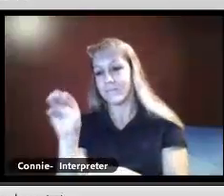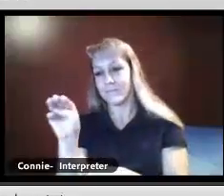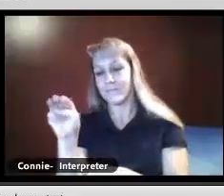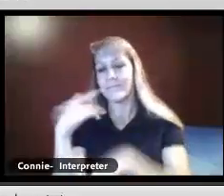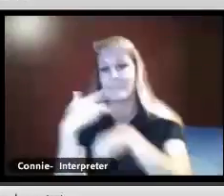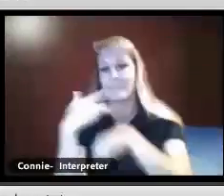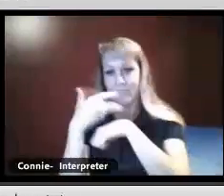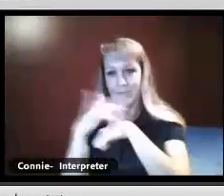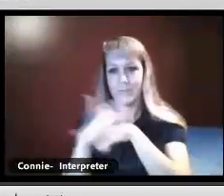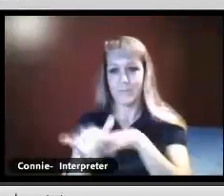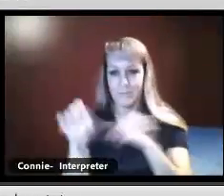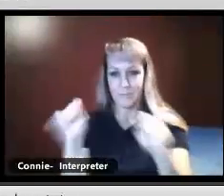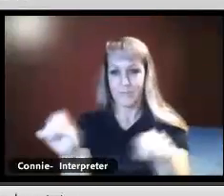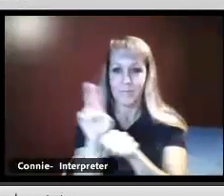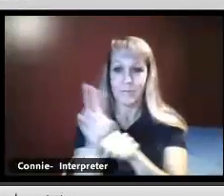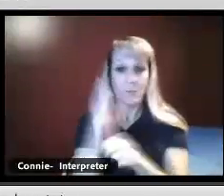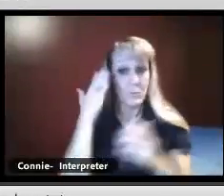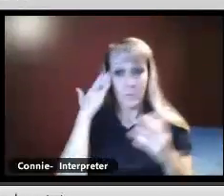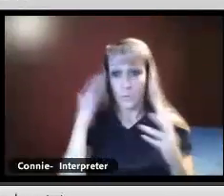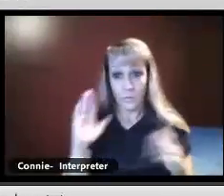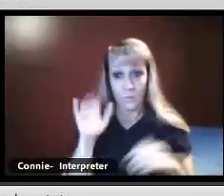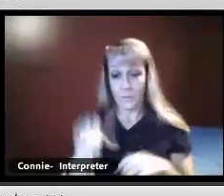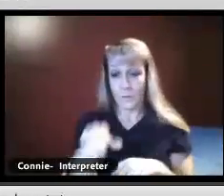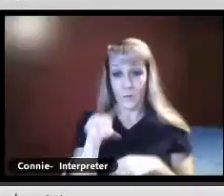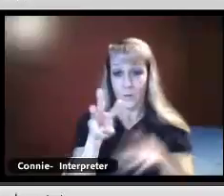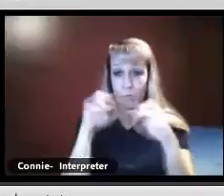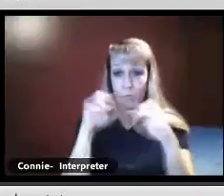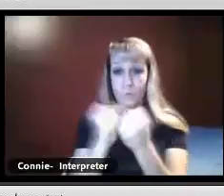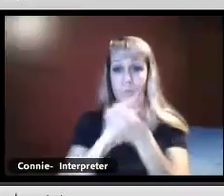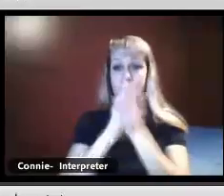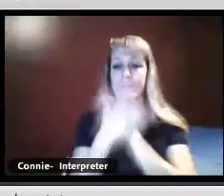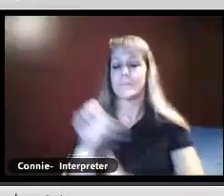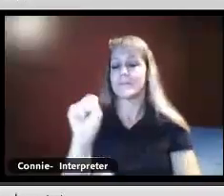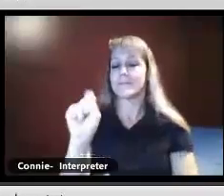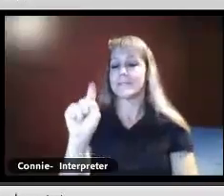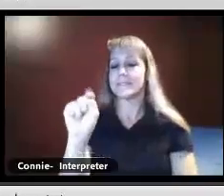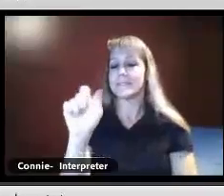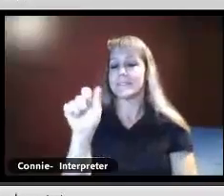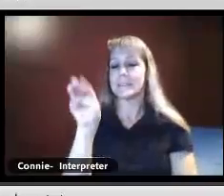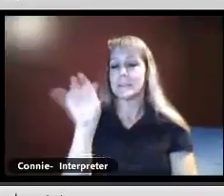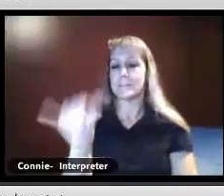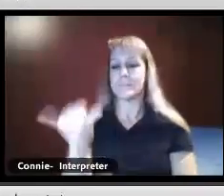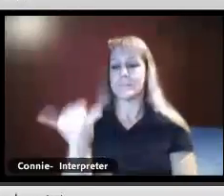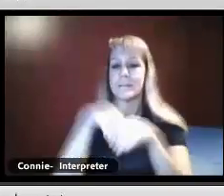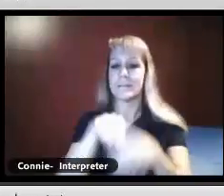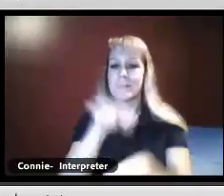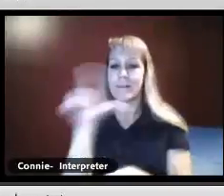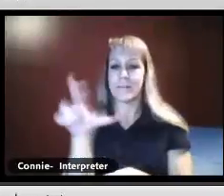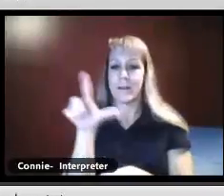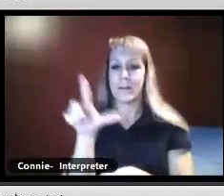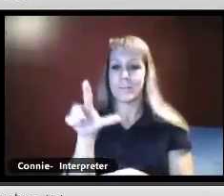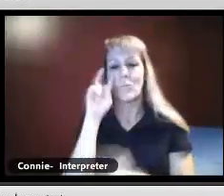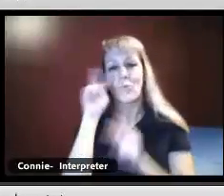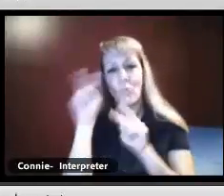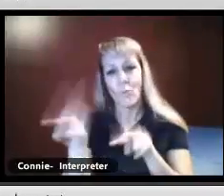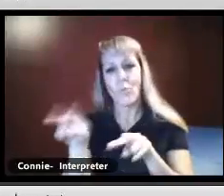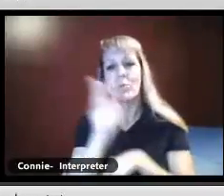So if you do not know about this webinar, Getting STEAMy in the Library, please go to the SWFLN website and learn about it,